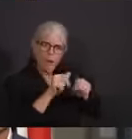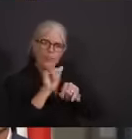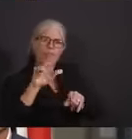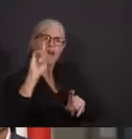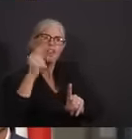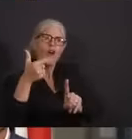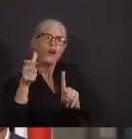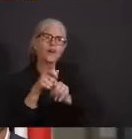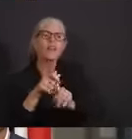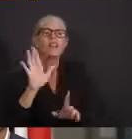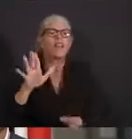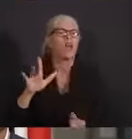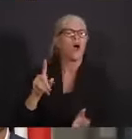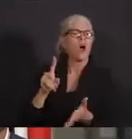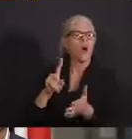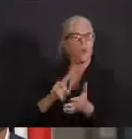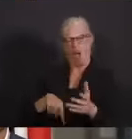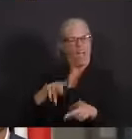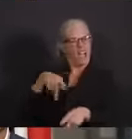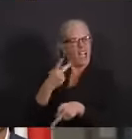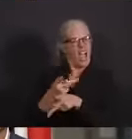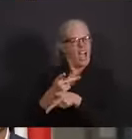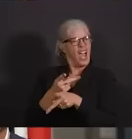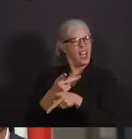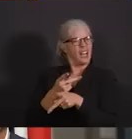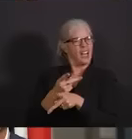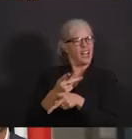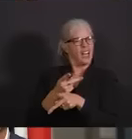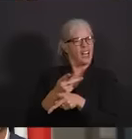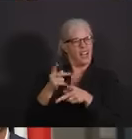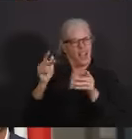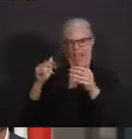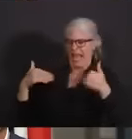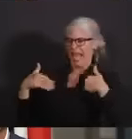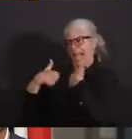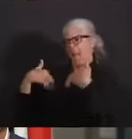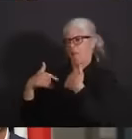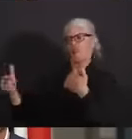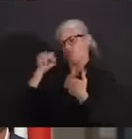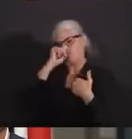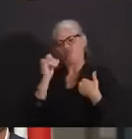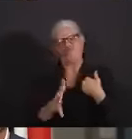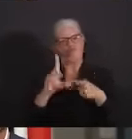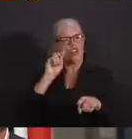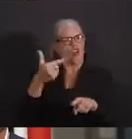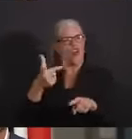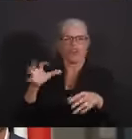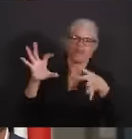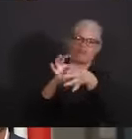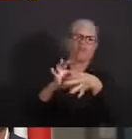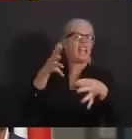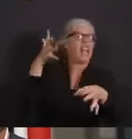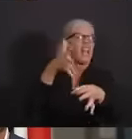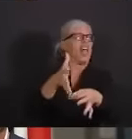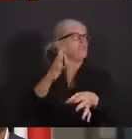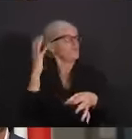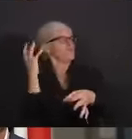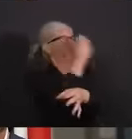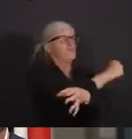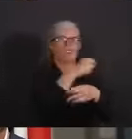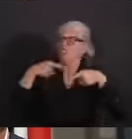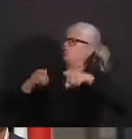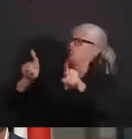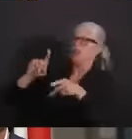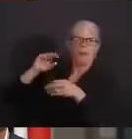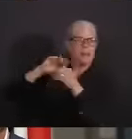first of all, what kind of an animal would just leave a dog chained to a pole in the middle of a hurricane? I